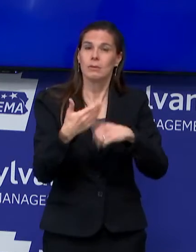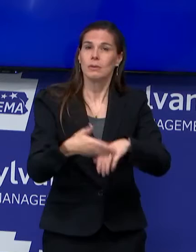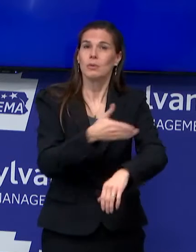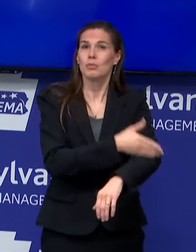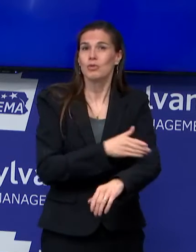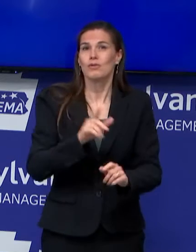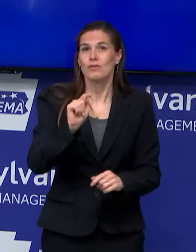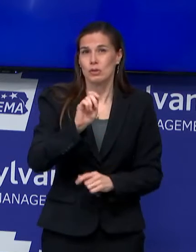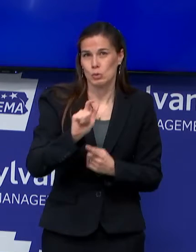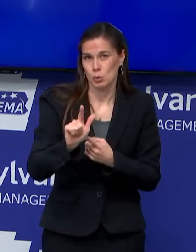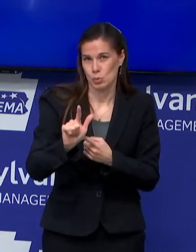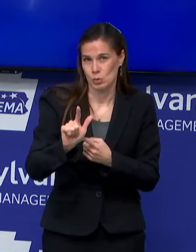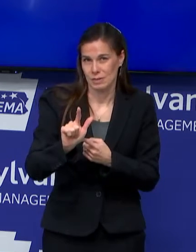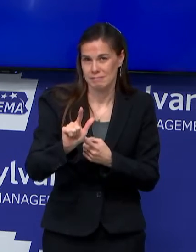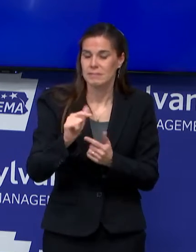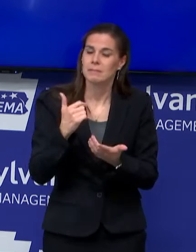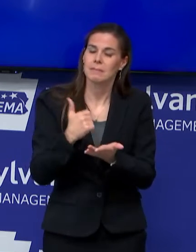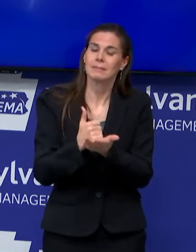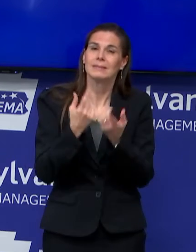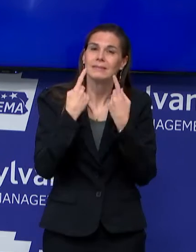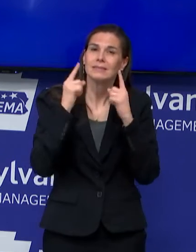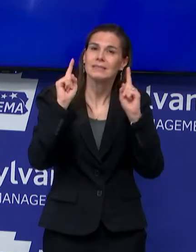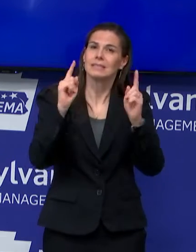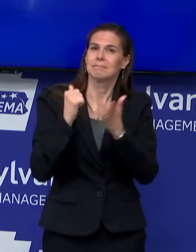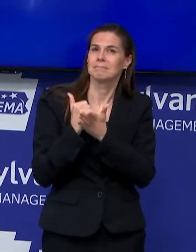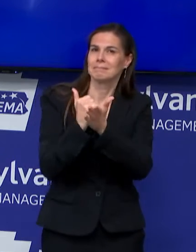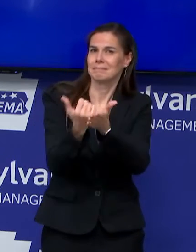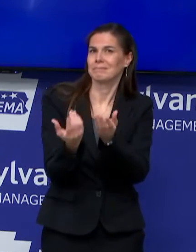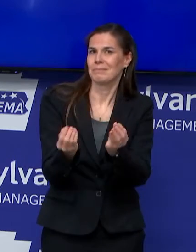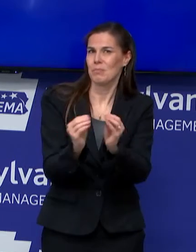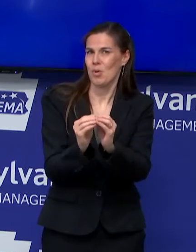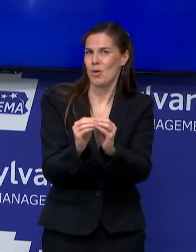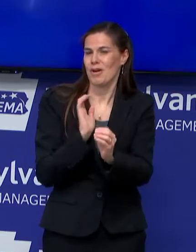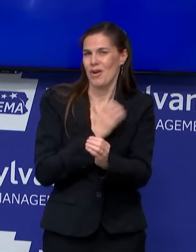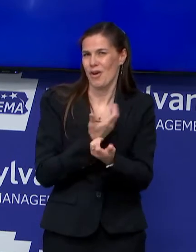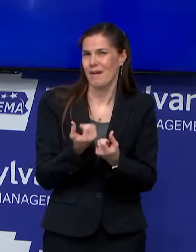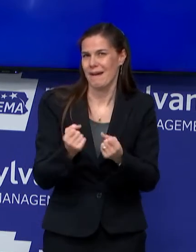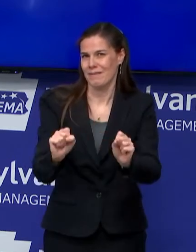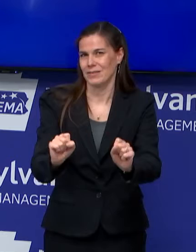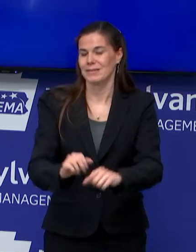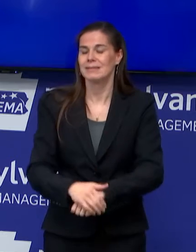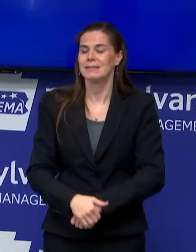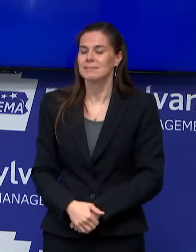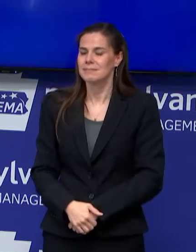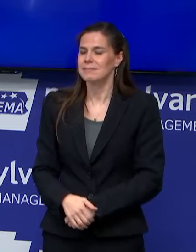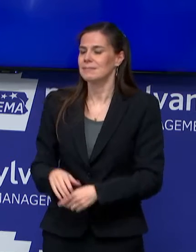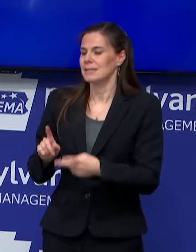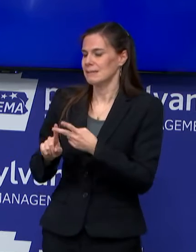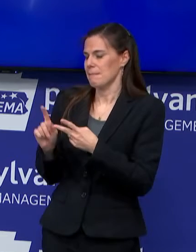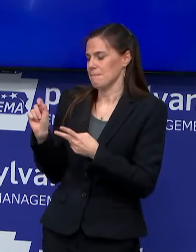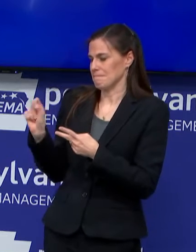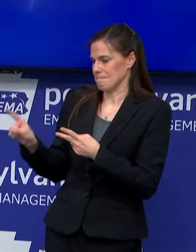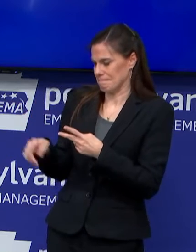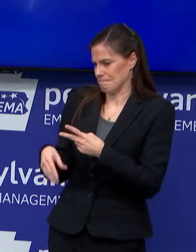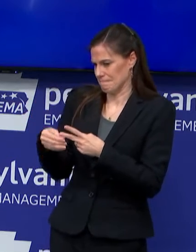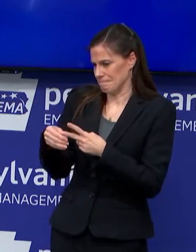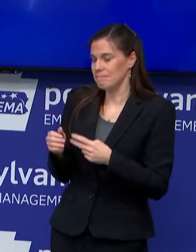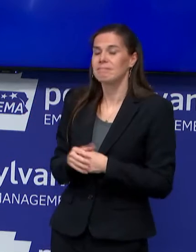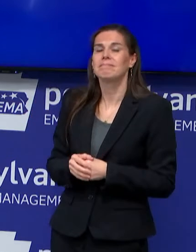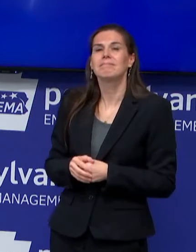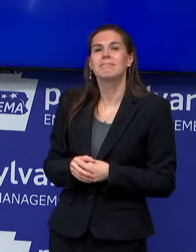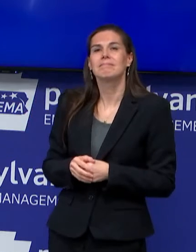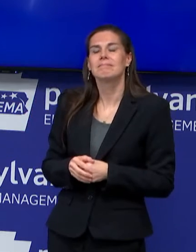this tool to make it efficient and more helpful in our efforts. Just quickly on that note, though, I mean, of course, the